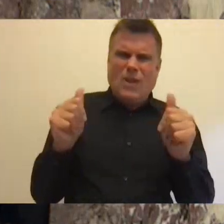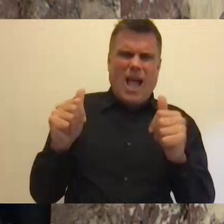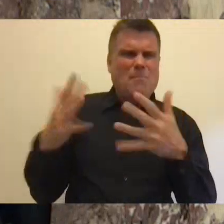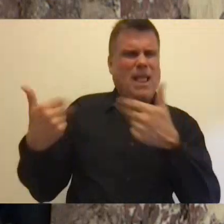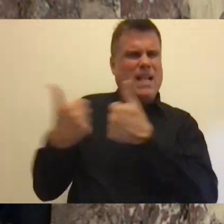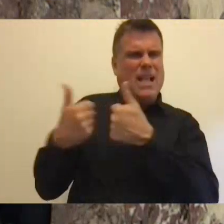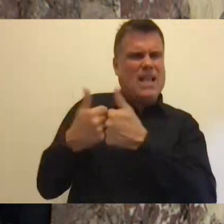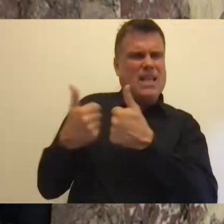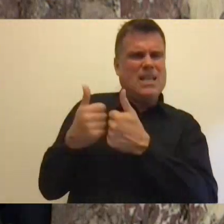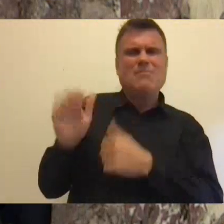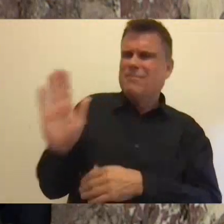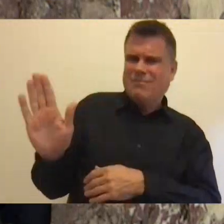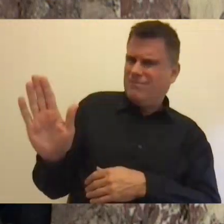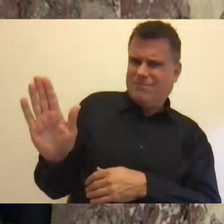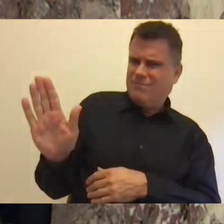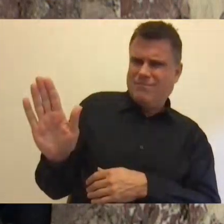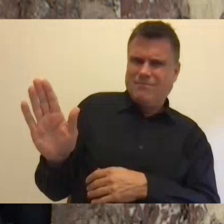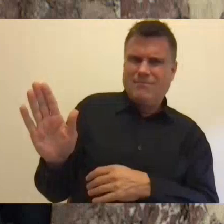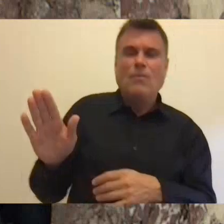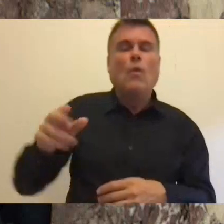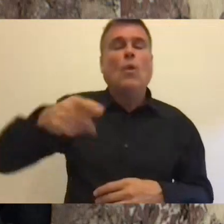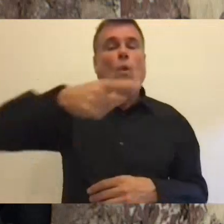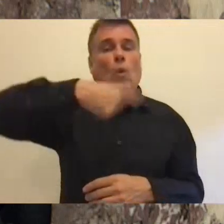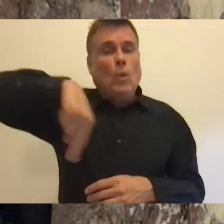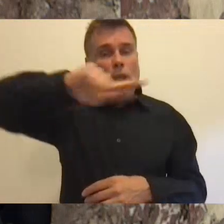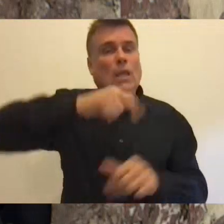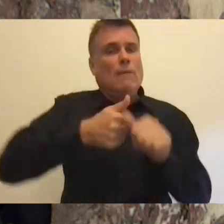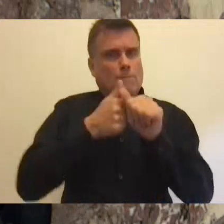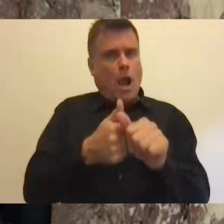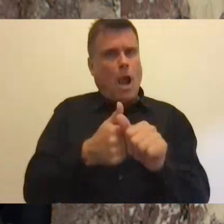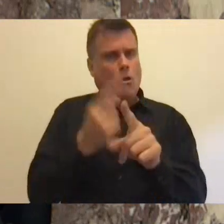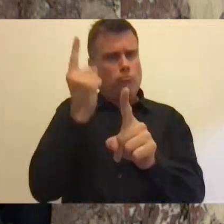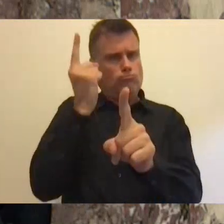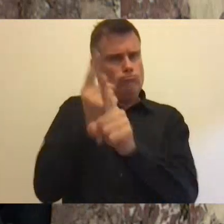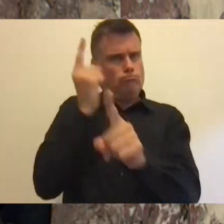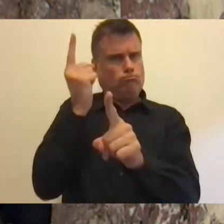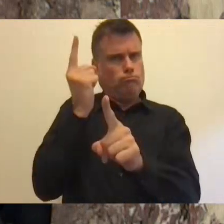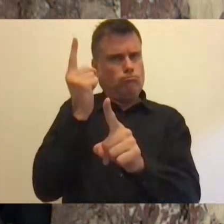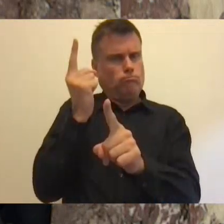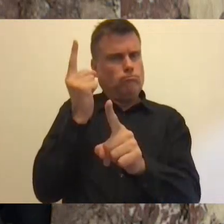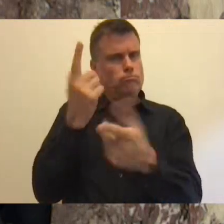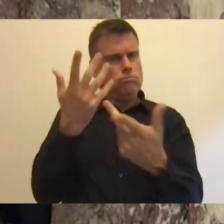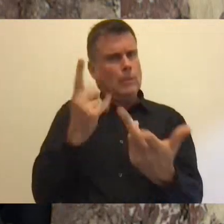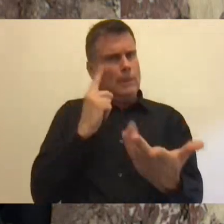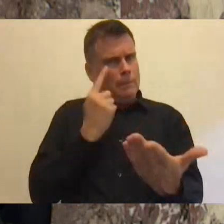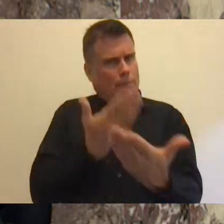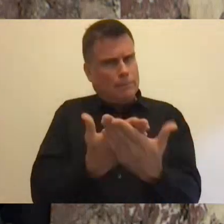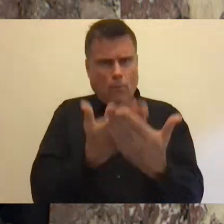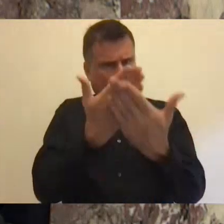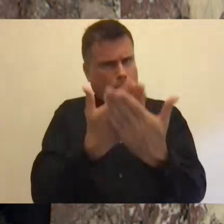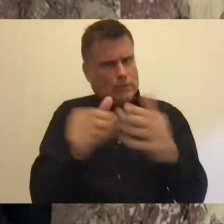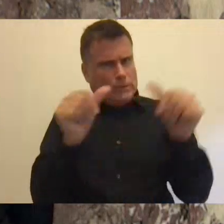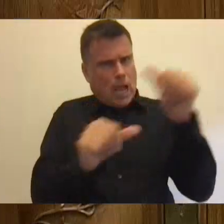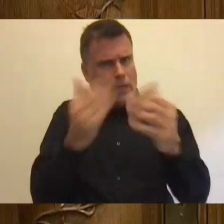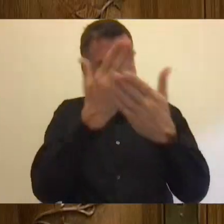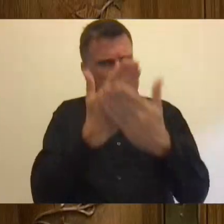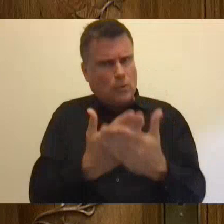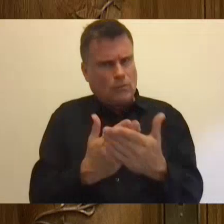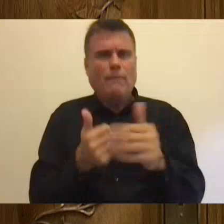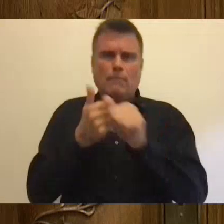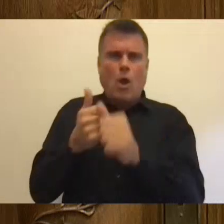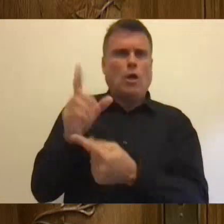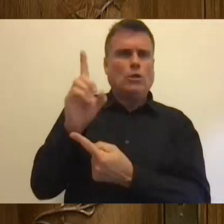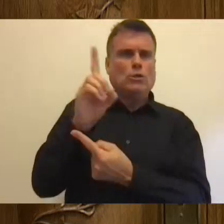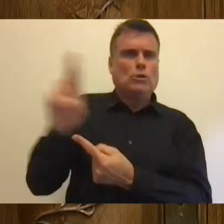We stick to our position because we support Dr. Bonnie Henry and we support healthcare workers in British Columbia.